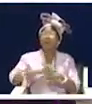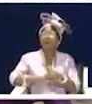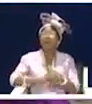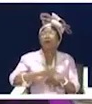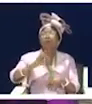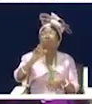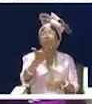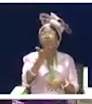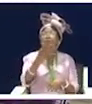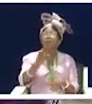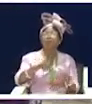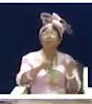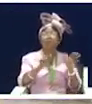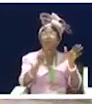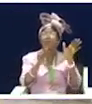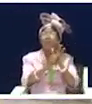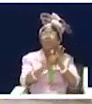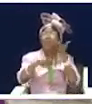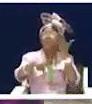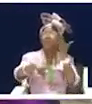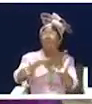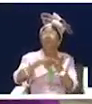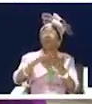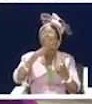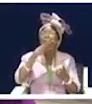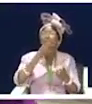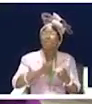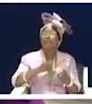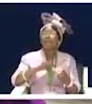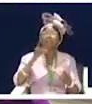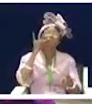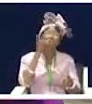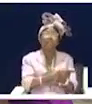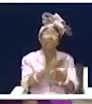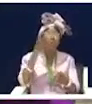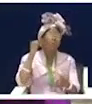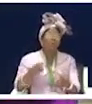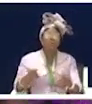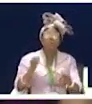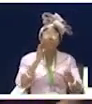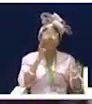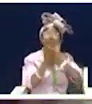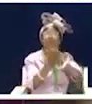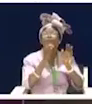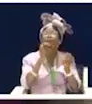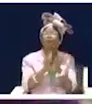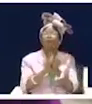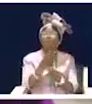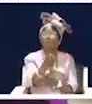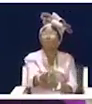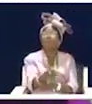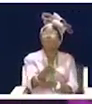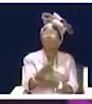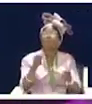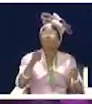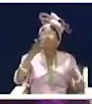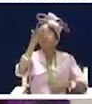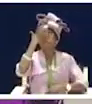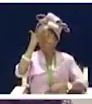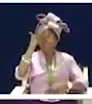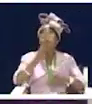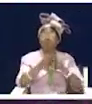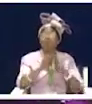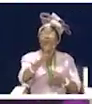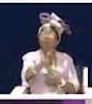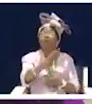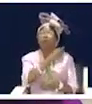on the 3rd of April, my daughter complained of a little sickness, and we started the whole process. From one